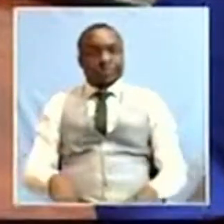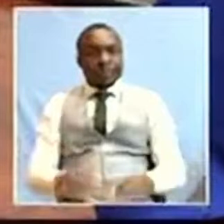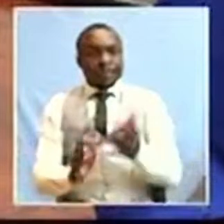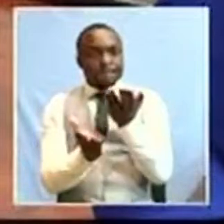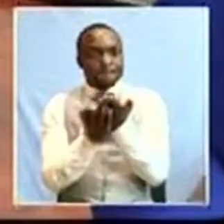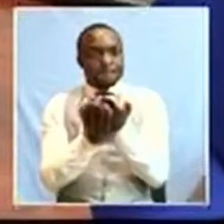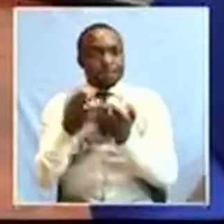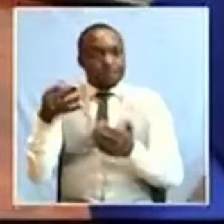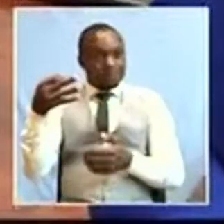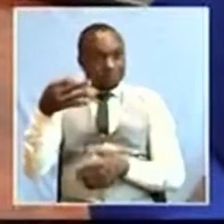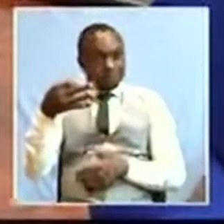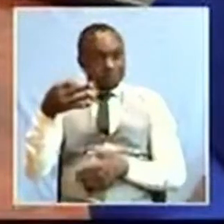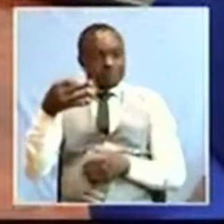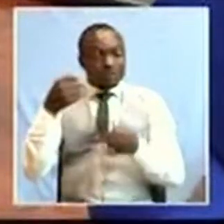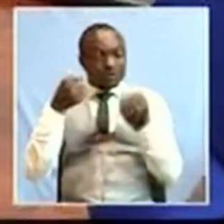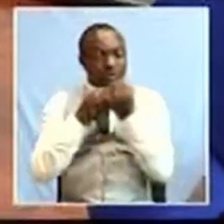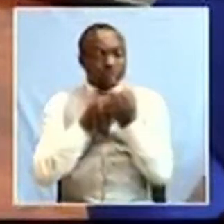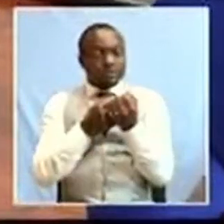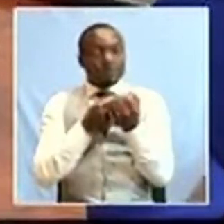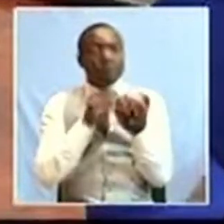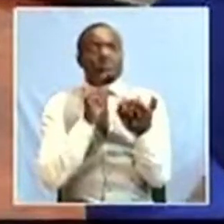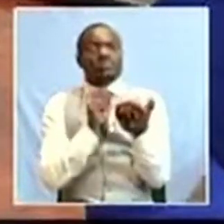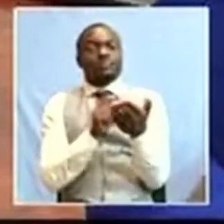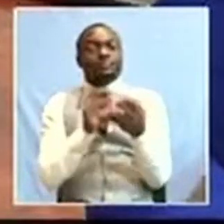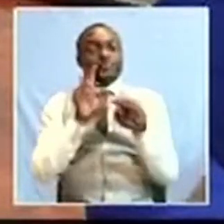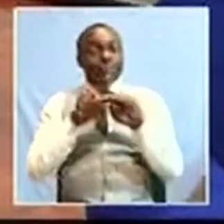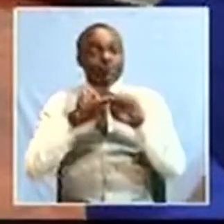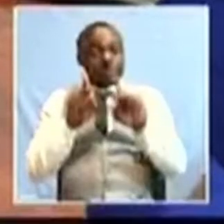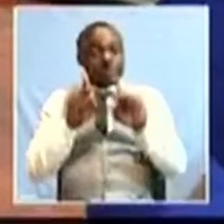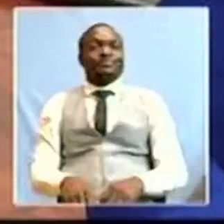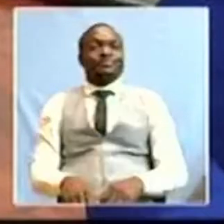Appendix F speaks to that, Chair.